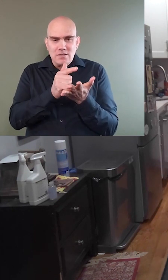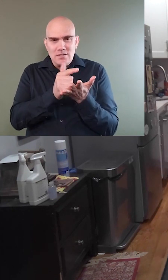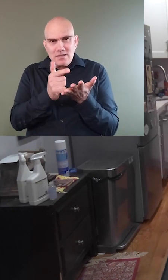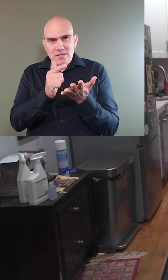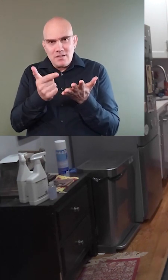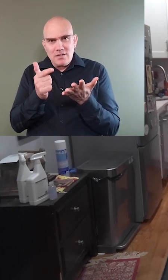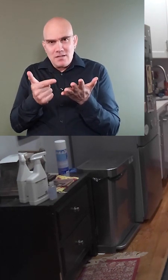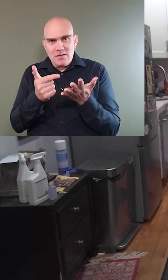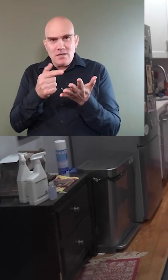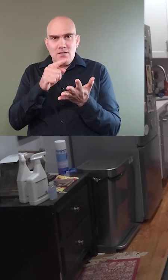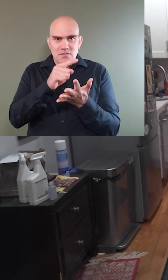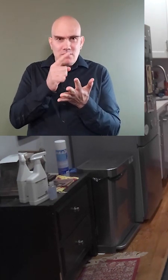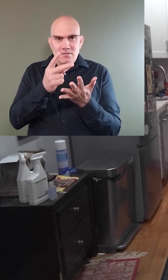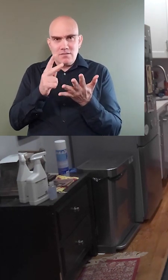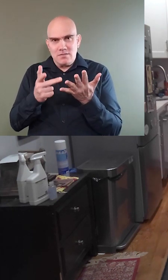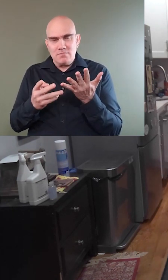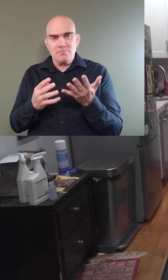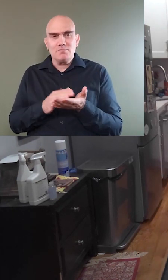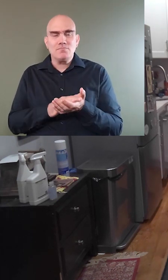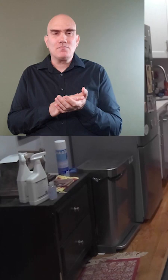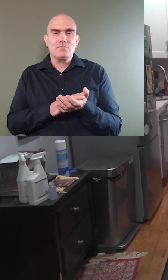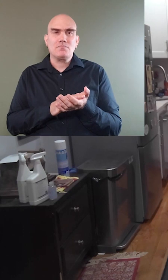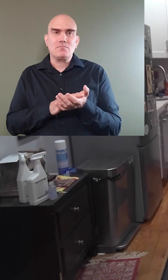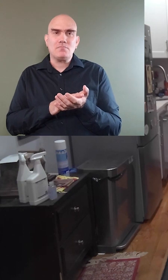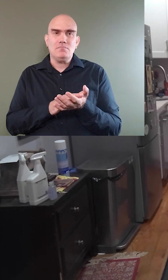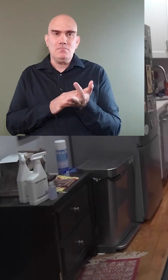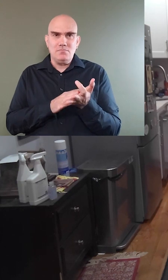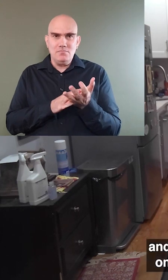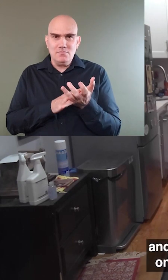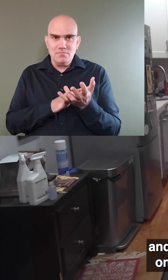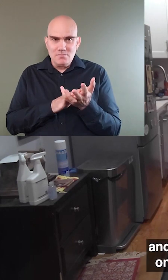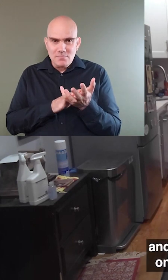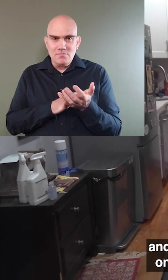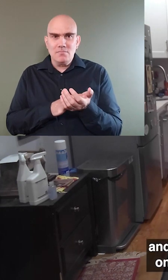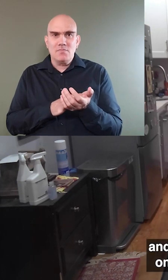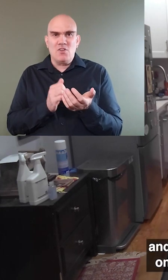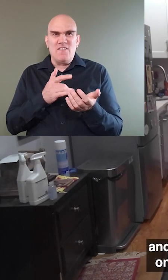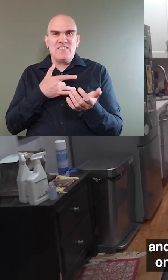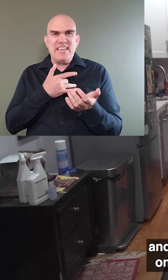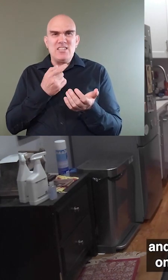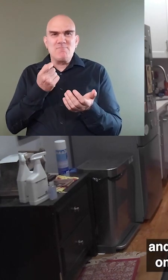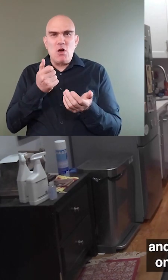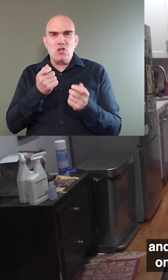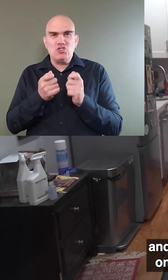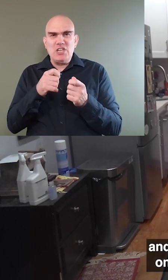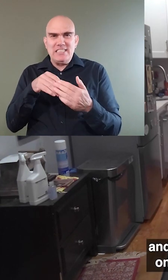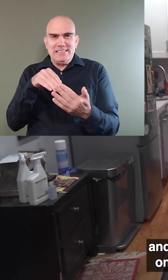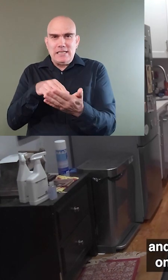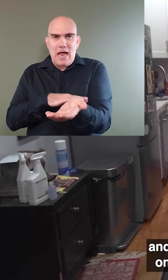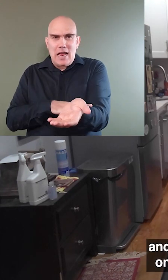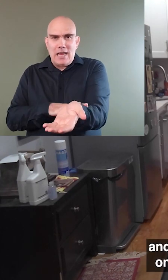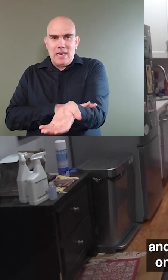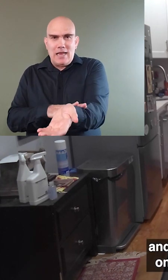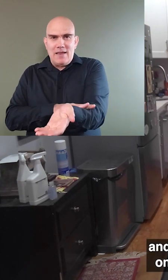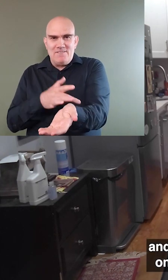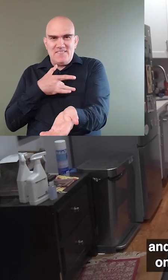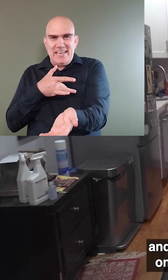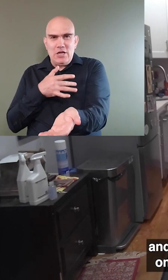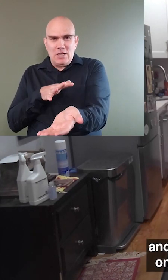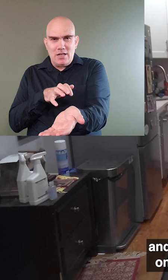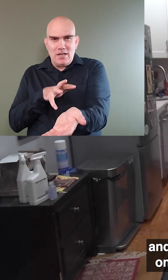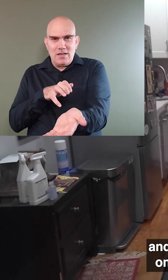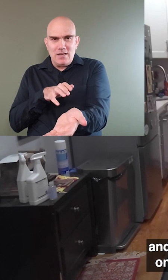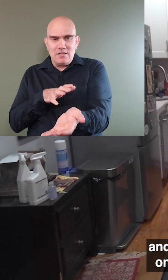and the ring finger, and the pinky finger. And I could feel small changes on